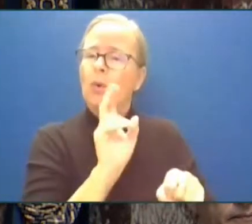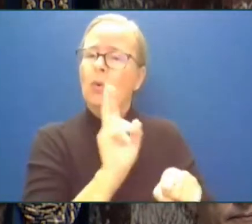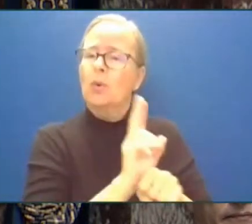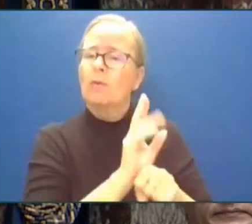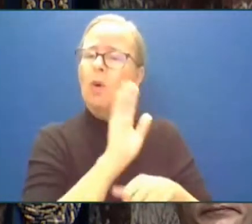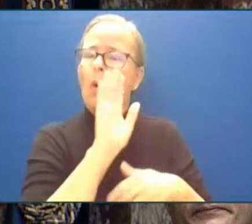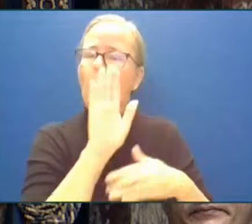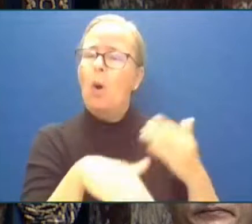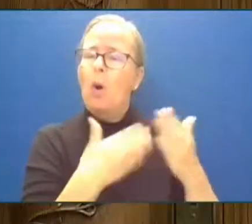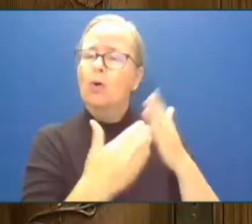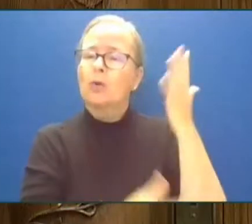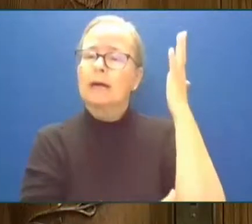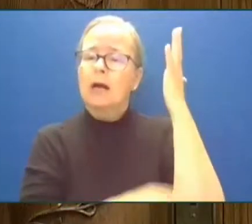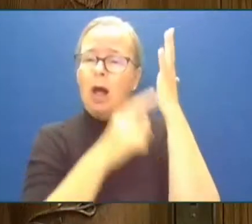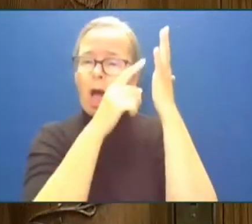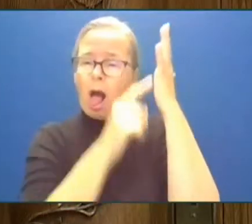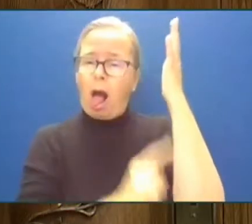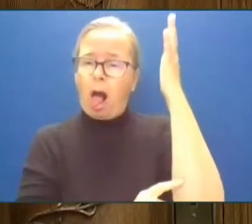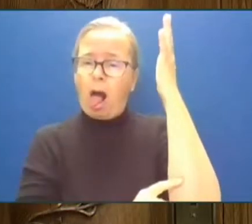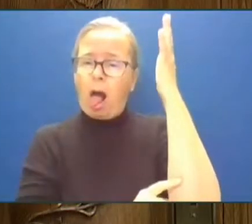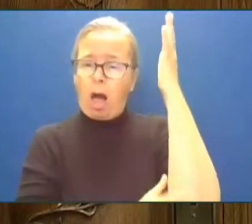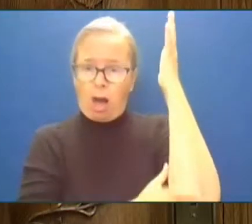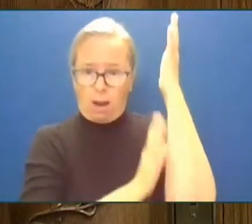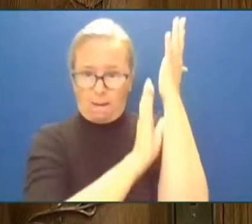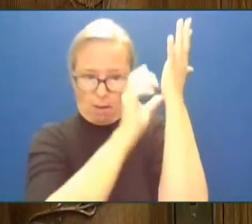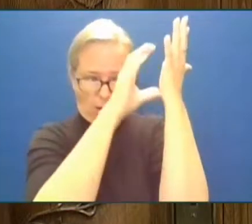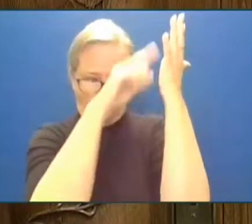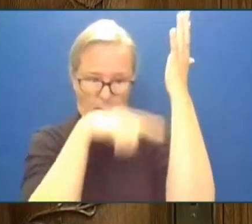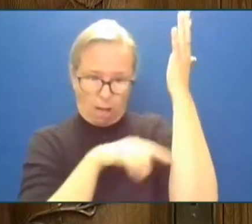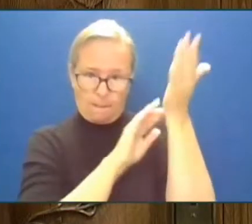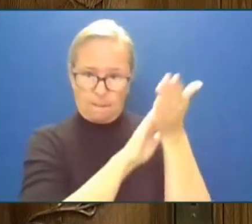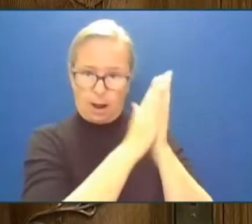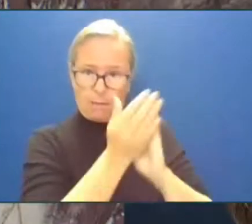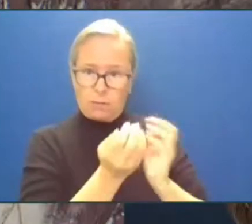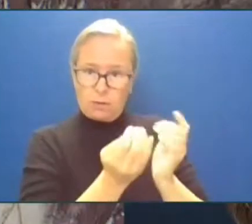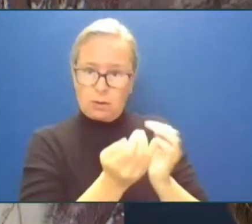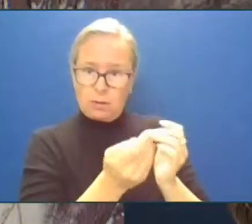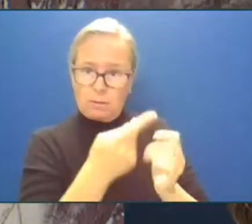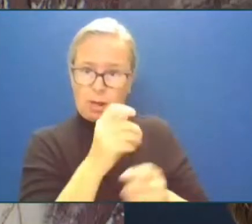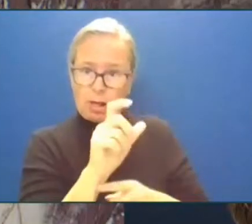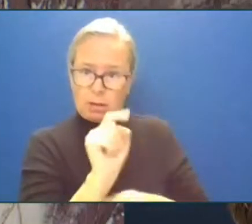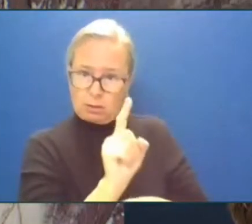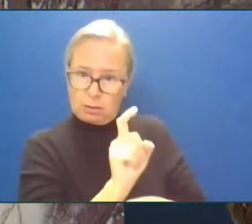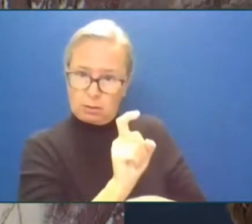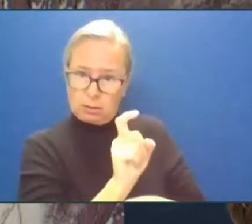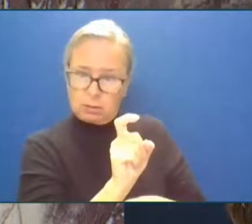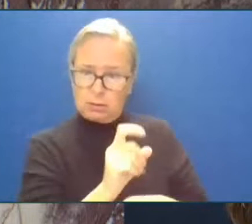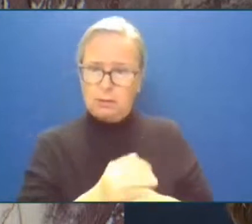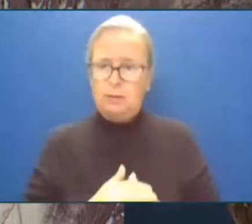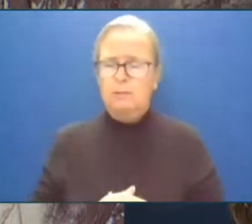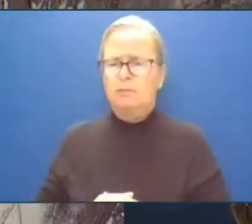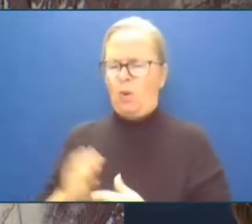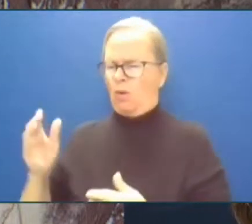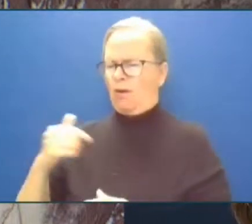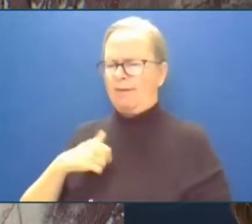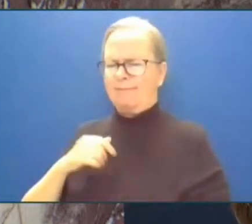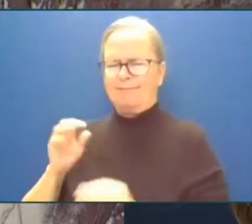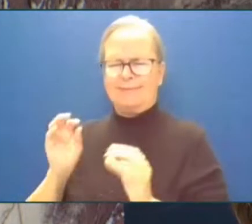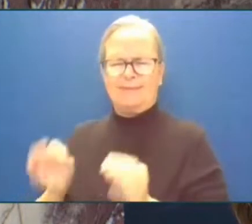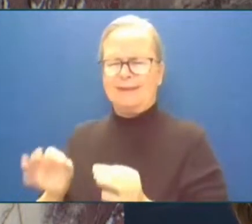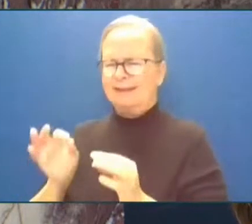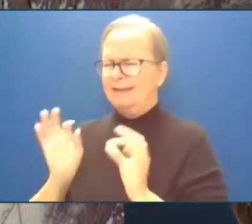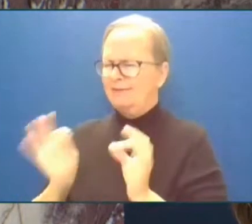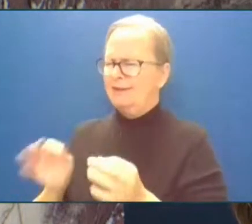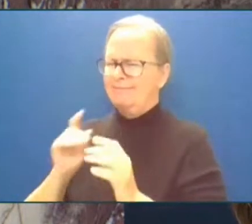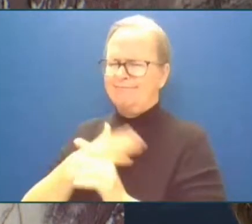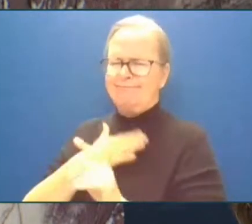pellets? Minister. Thank you, Mr. Speaker, and I can answer that. Companies are not using whole trees that would be used as saw